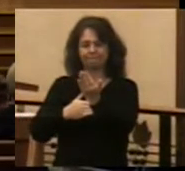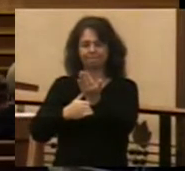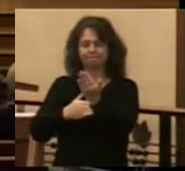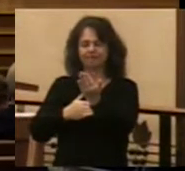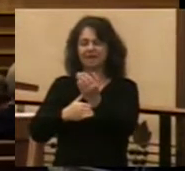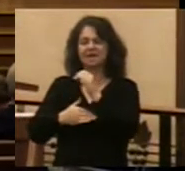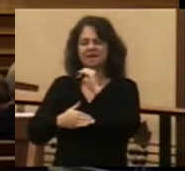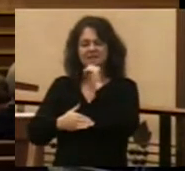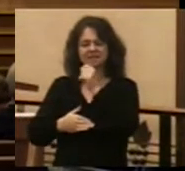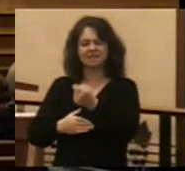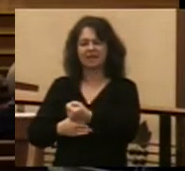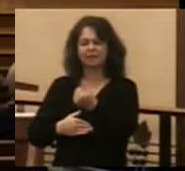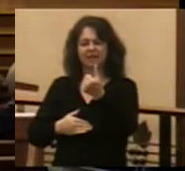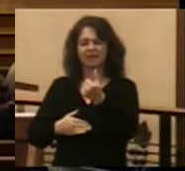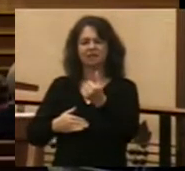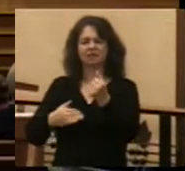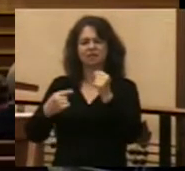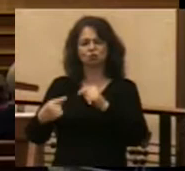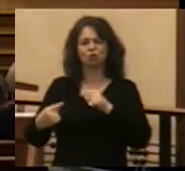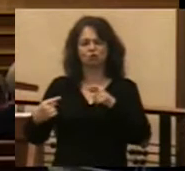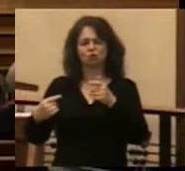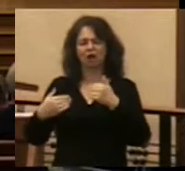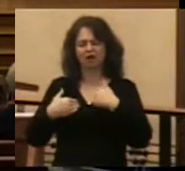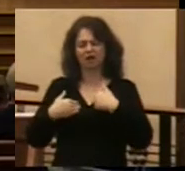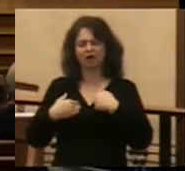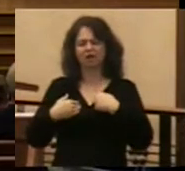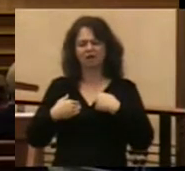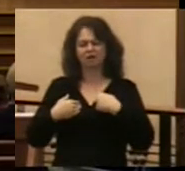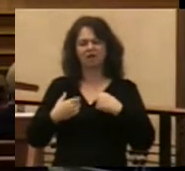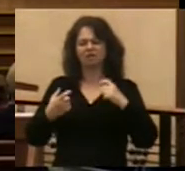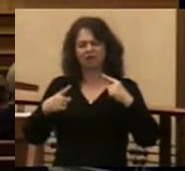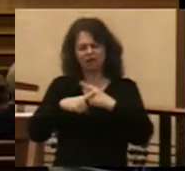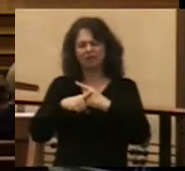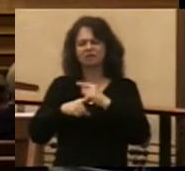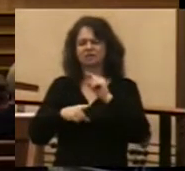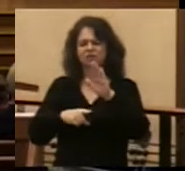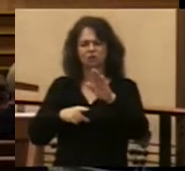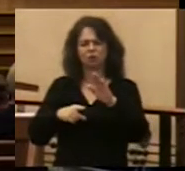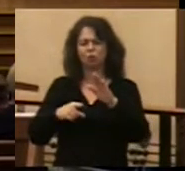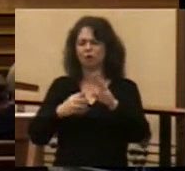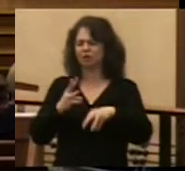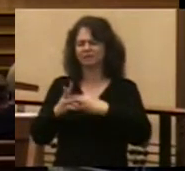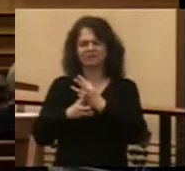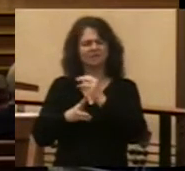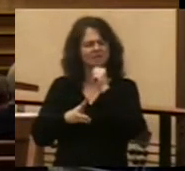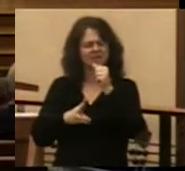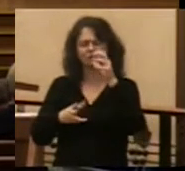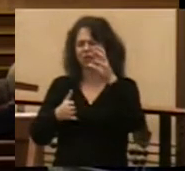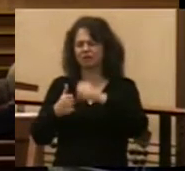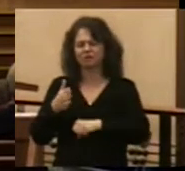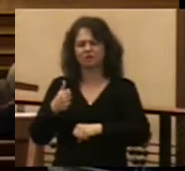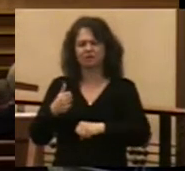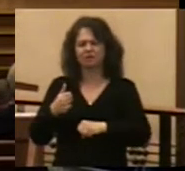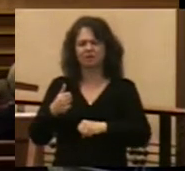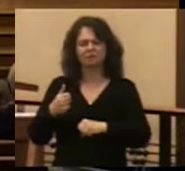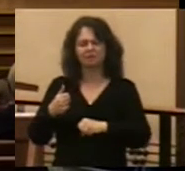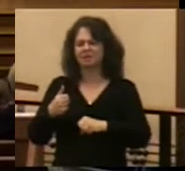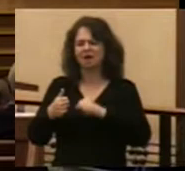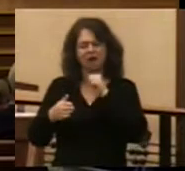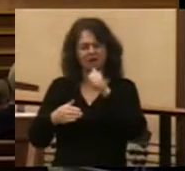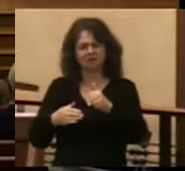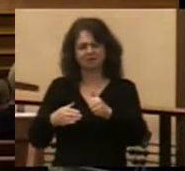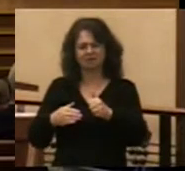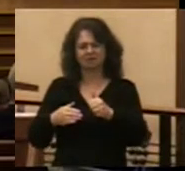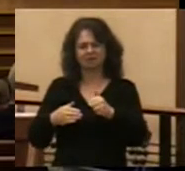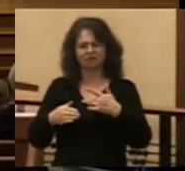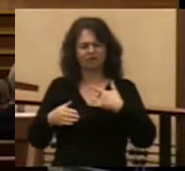are facing, the conflict within our world. It will not erase that, does not even lessen our